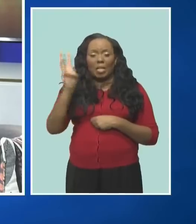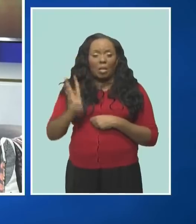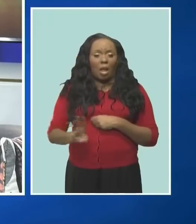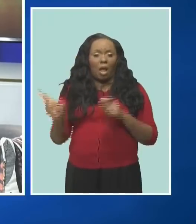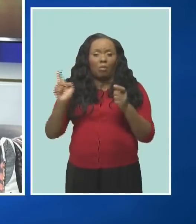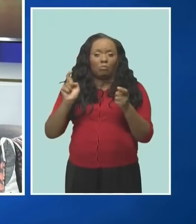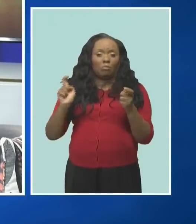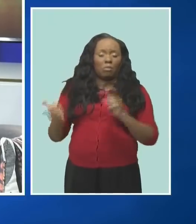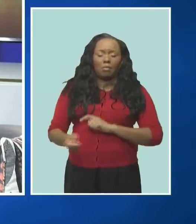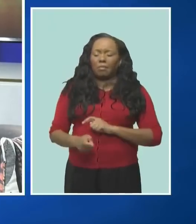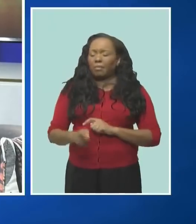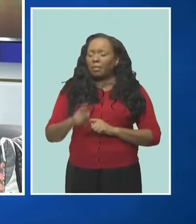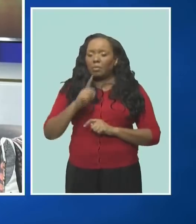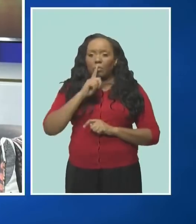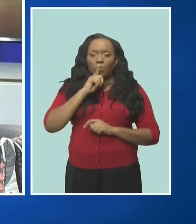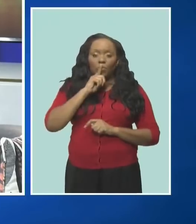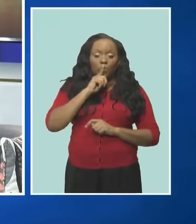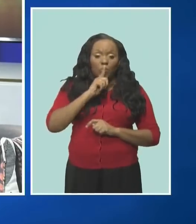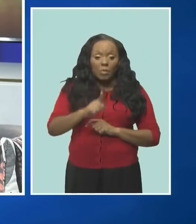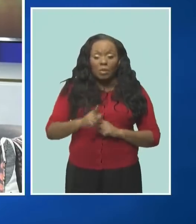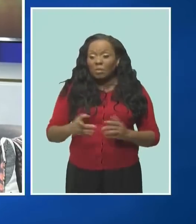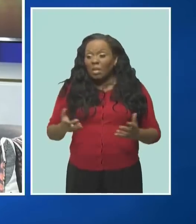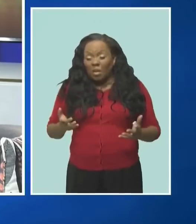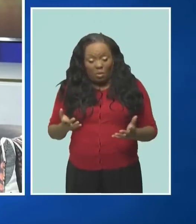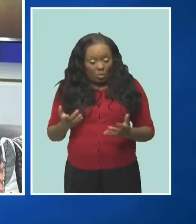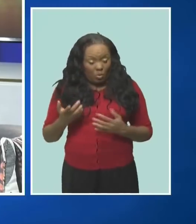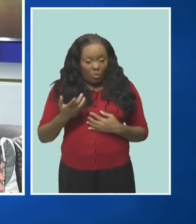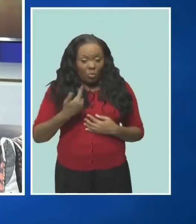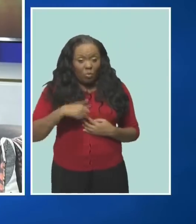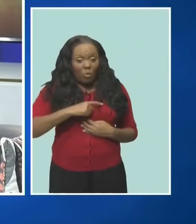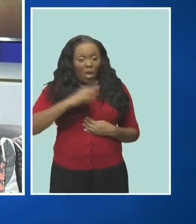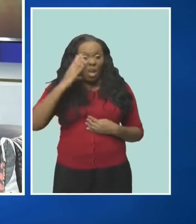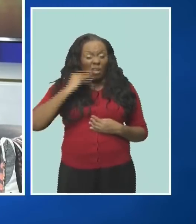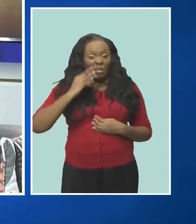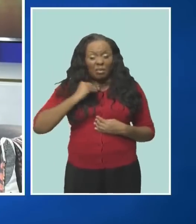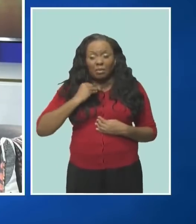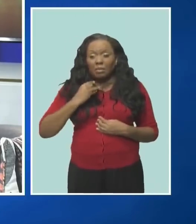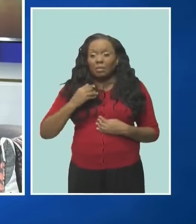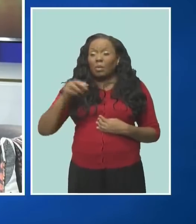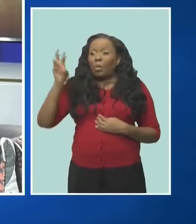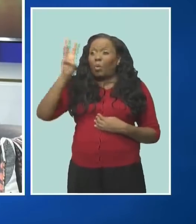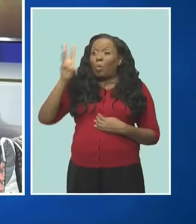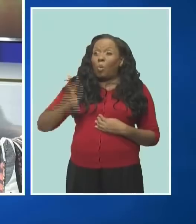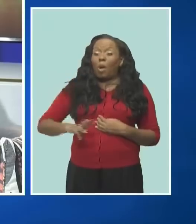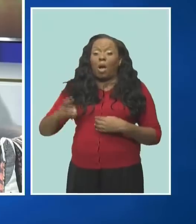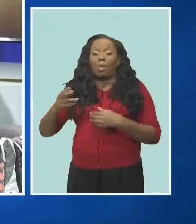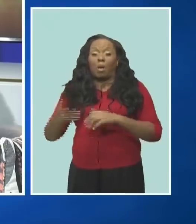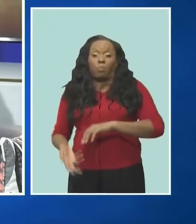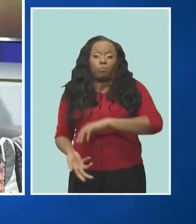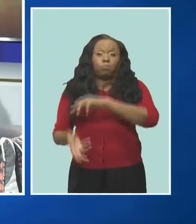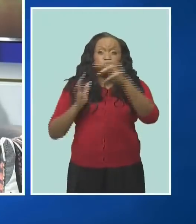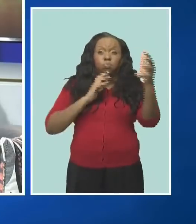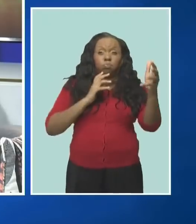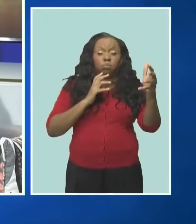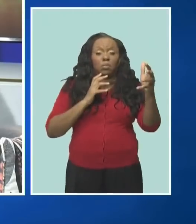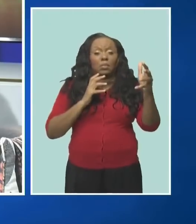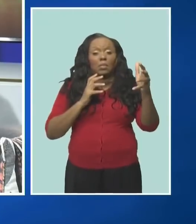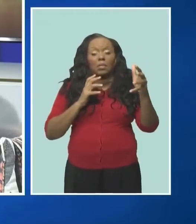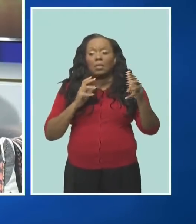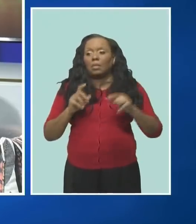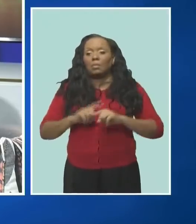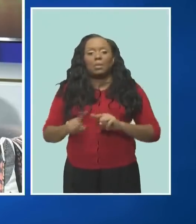is ridiculous that we can get this kind of damage, but there are no loss and